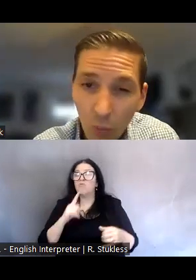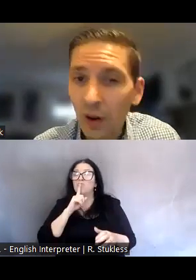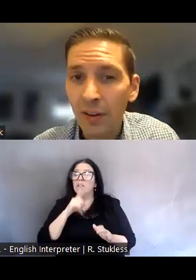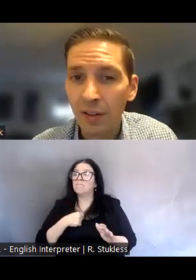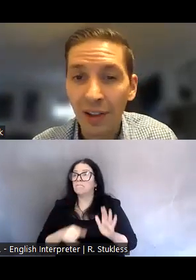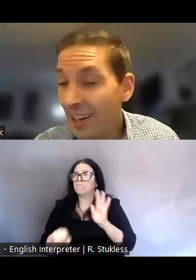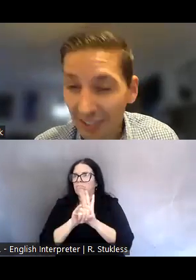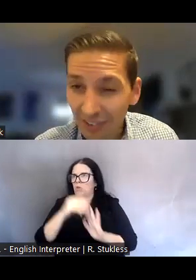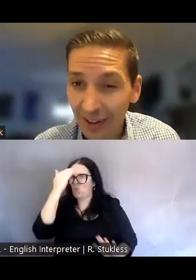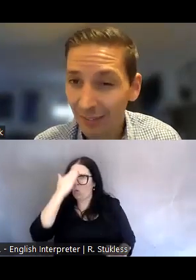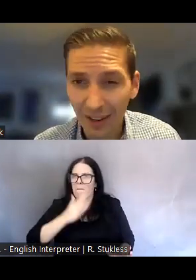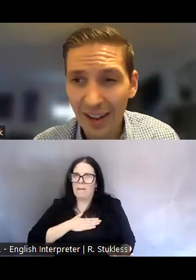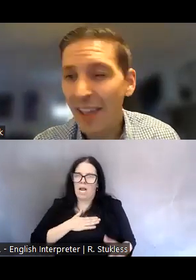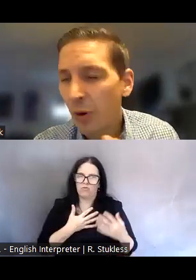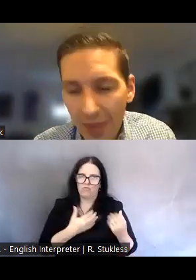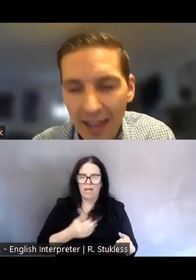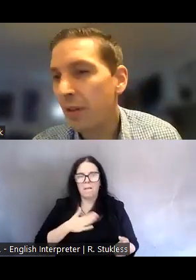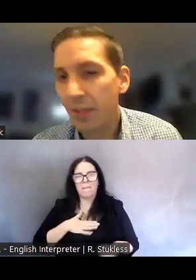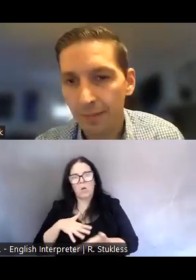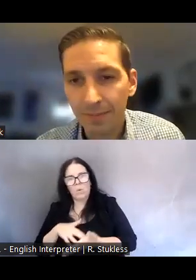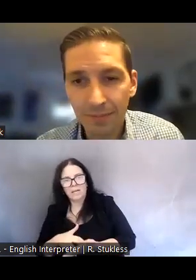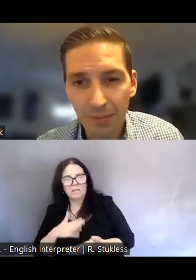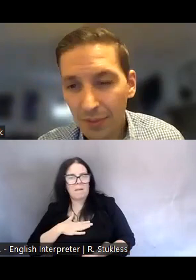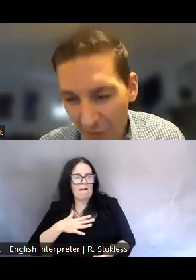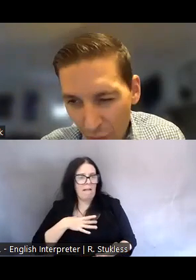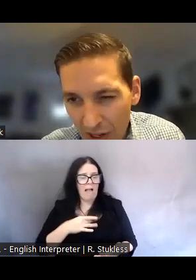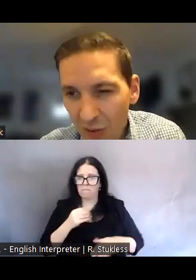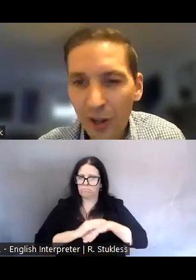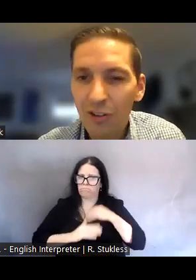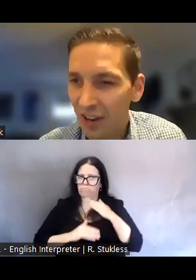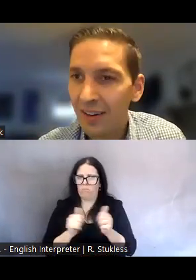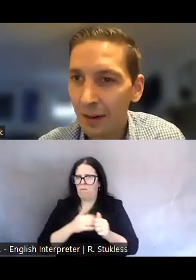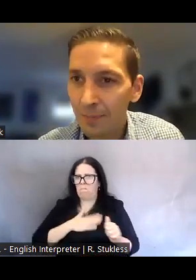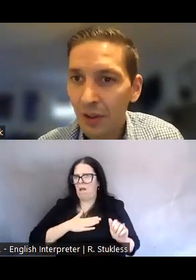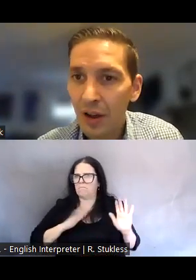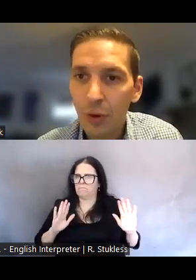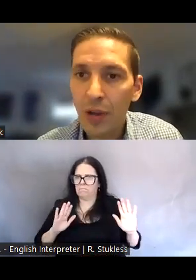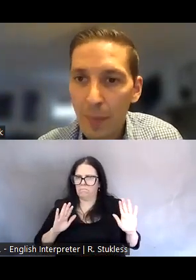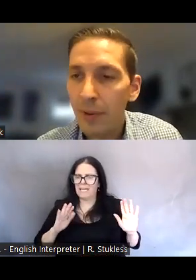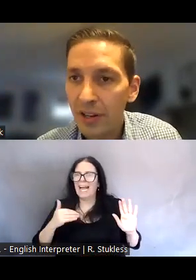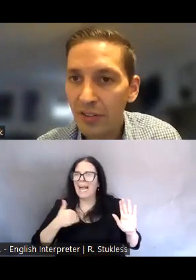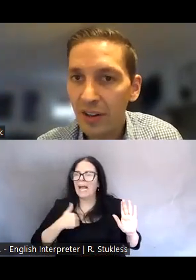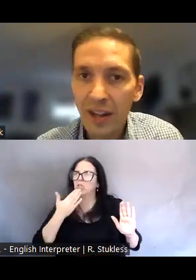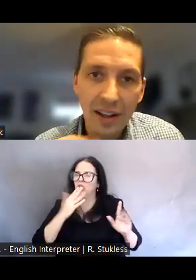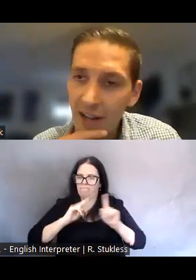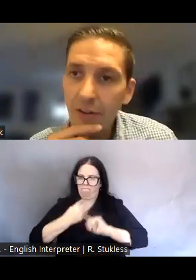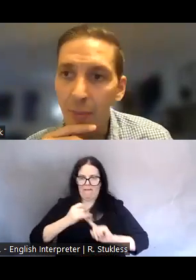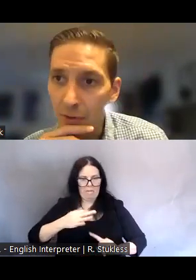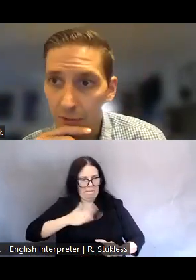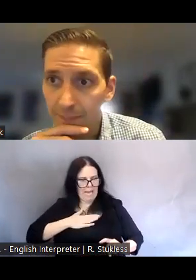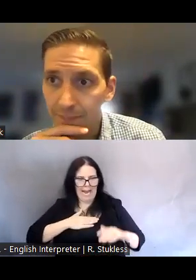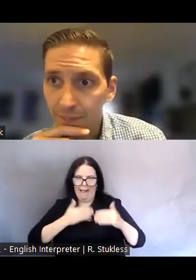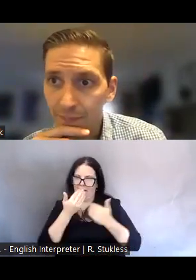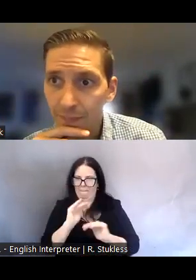want, don't want, like, dislike, and they're okay with them. They have a reasonable understanding of their own capabilities and